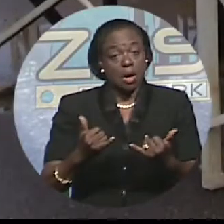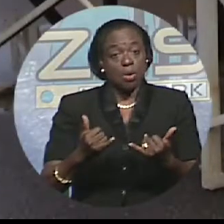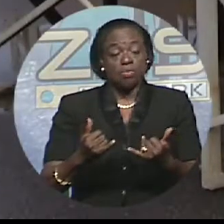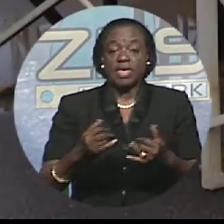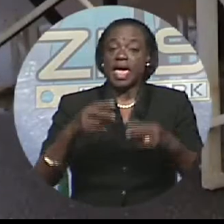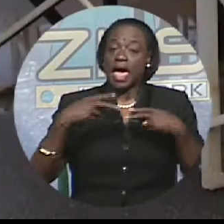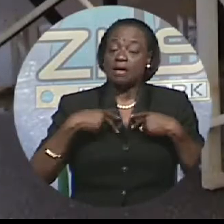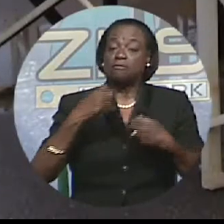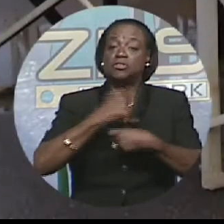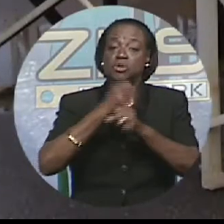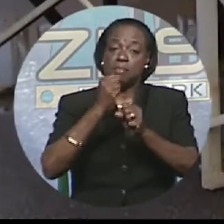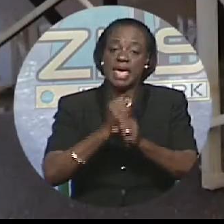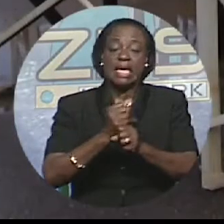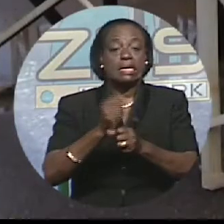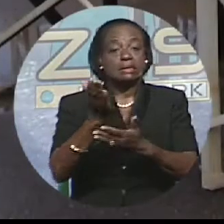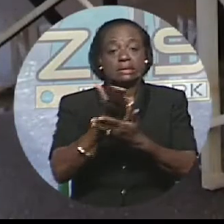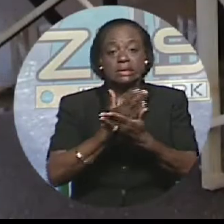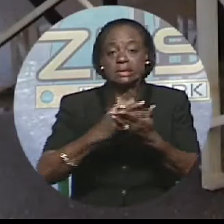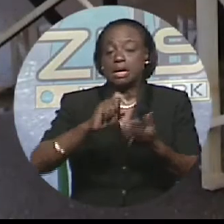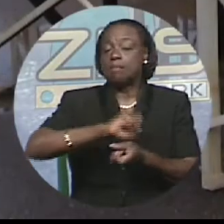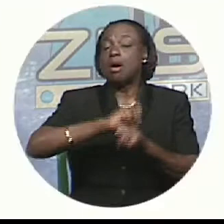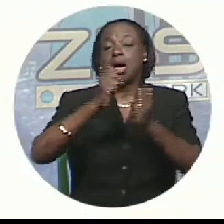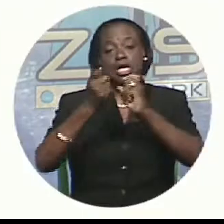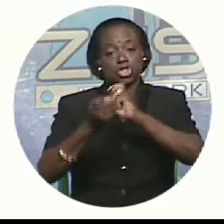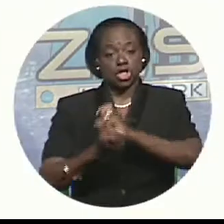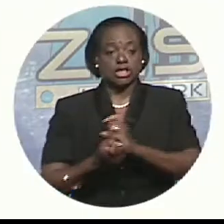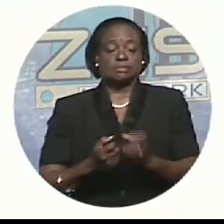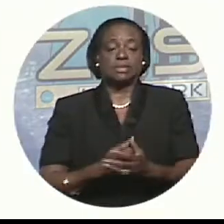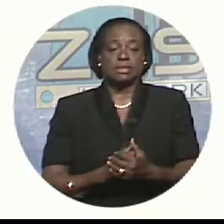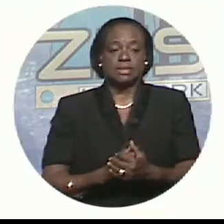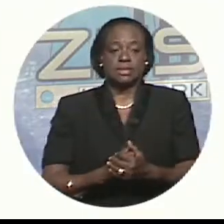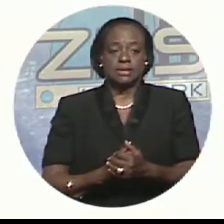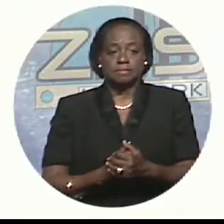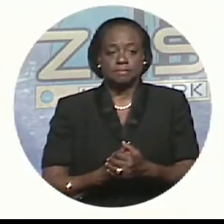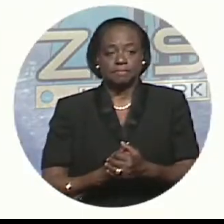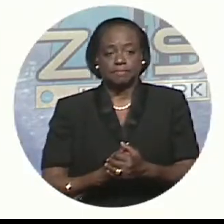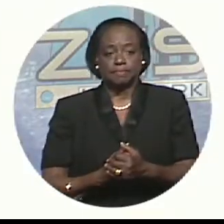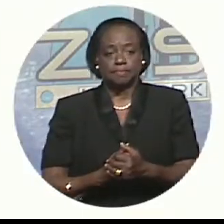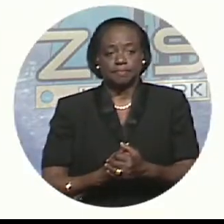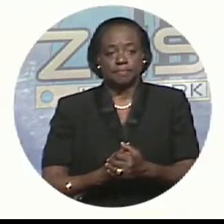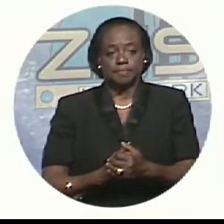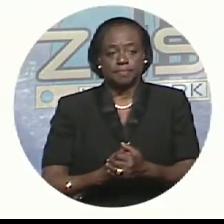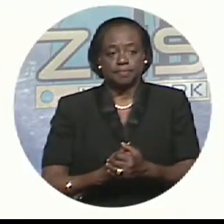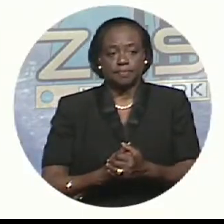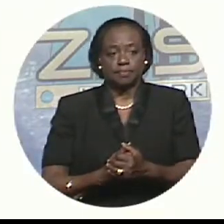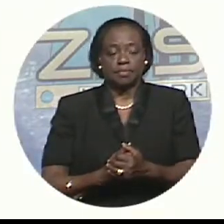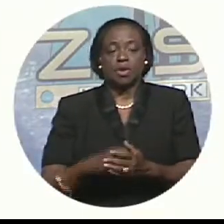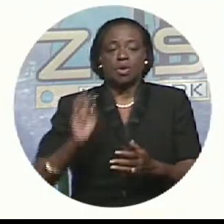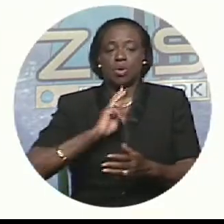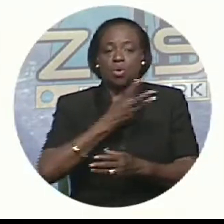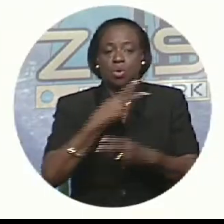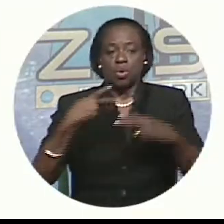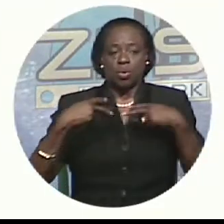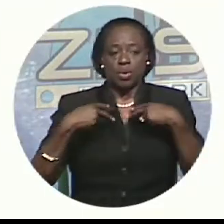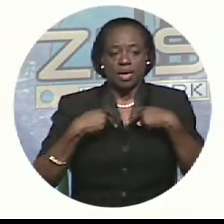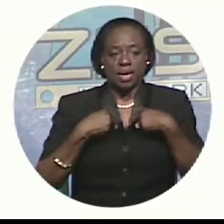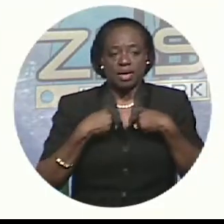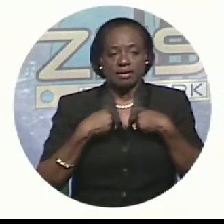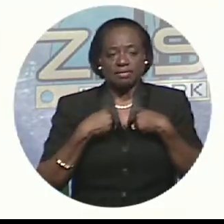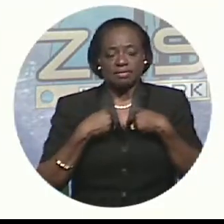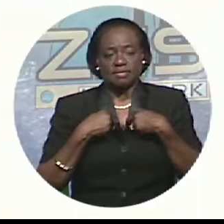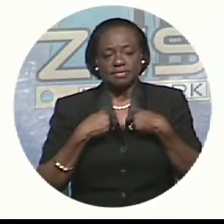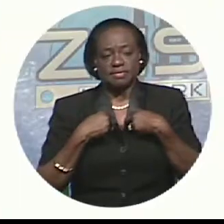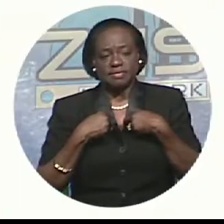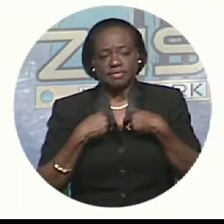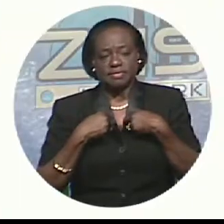adjustments, already behind and rain postponed the games. We had a makeup game for the night and that makeup game, and also we have a visiting team coming to Grand